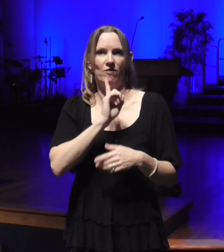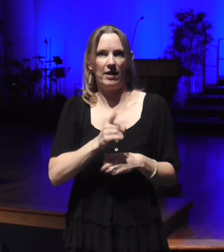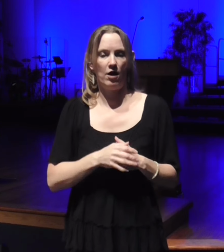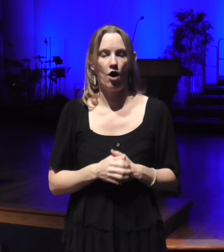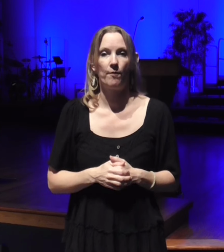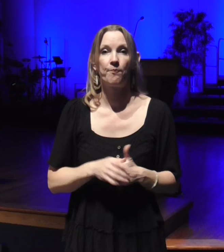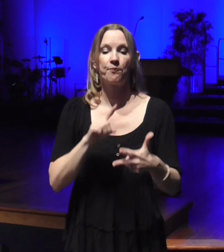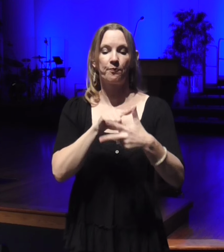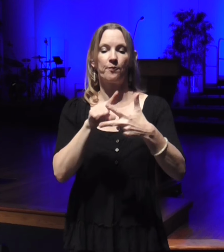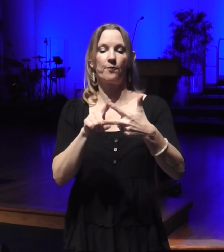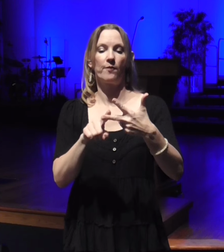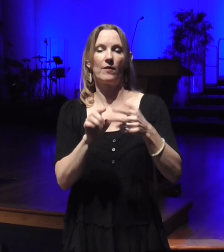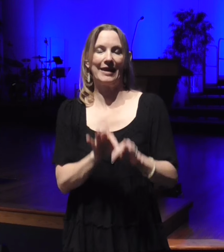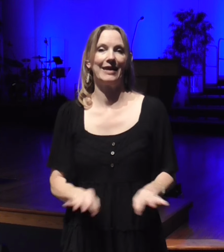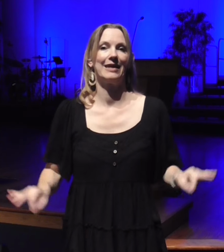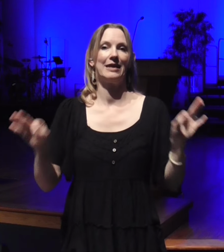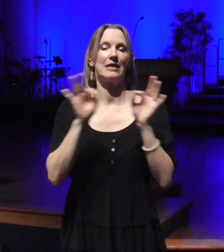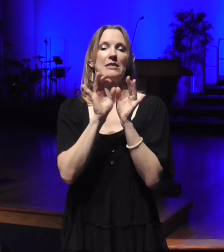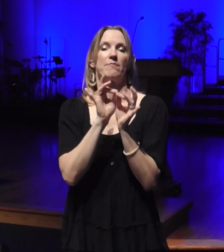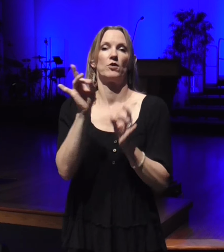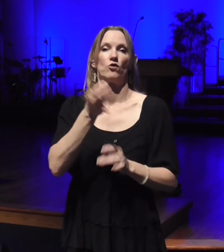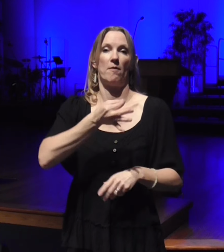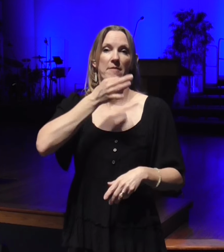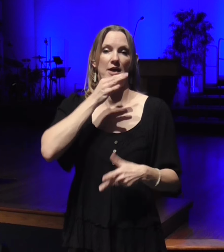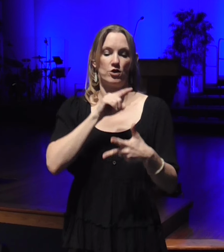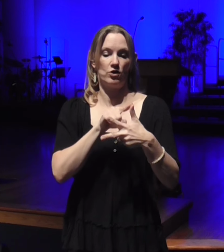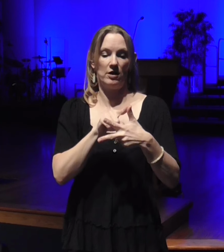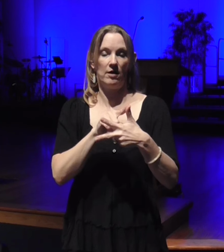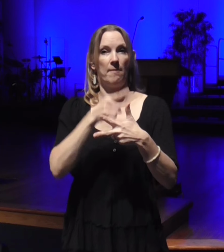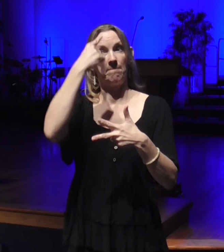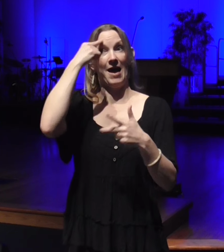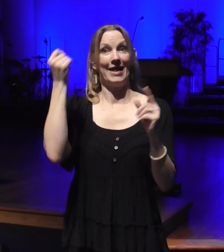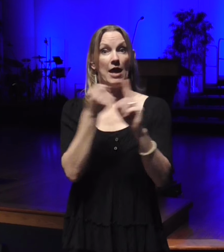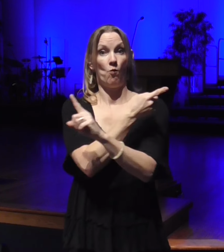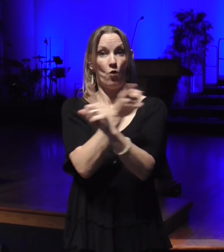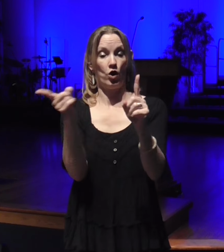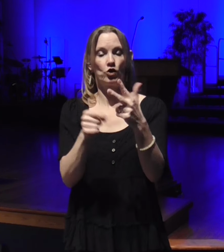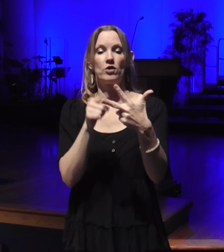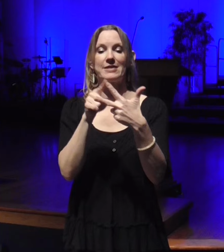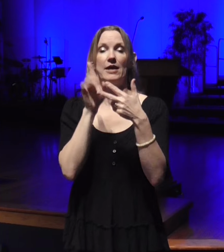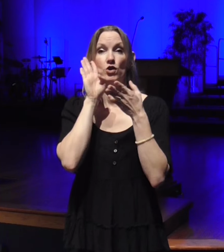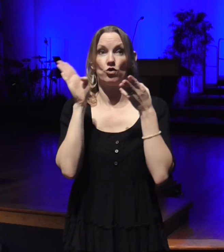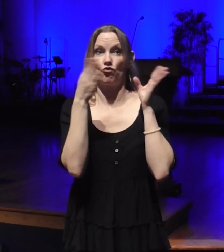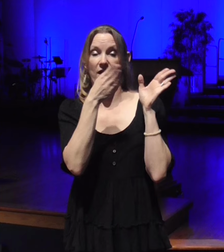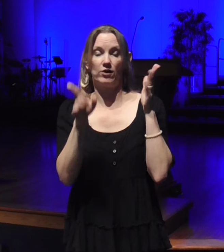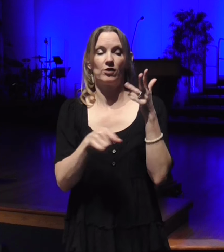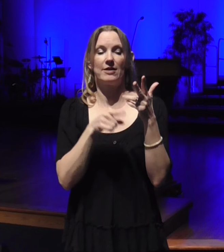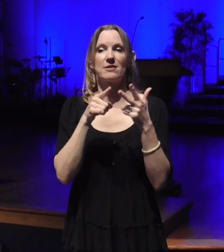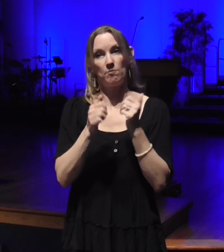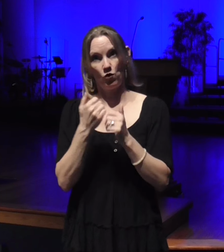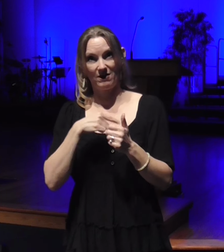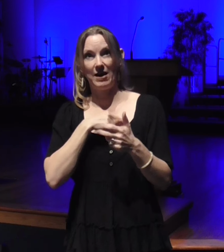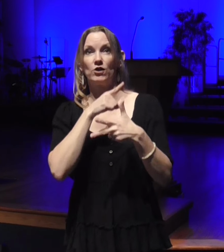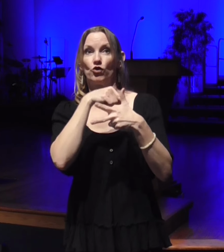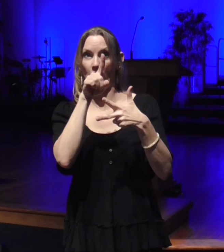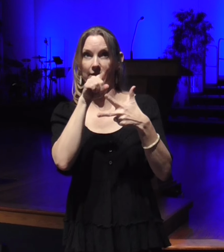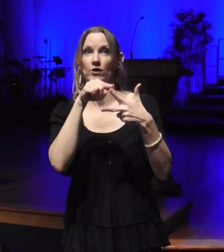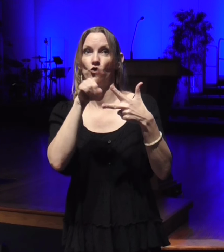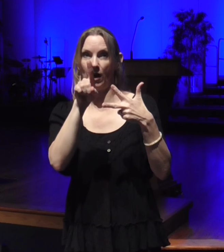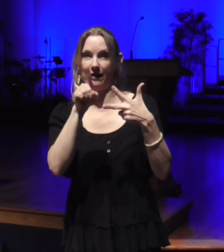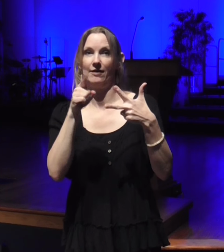3 keys to spiritual mastery: a wandering mind, distractions. Most of us have checked the boxes so